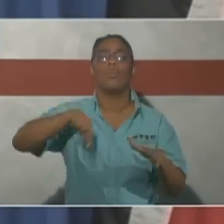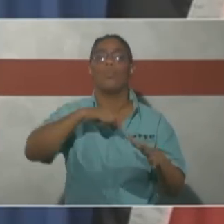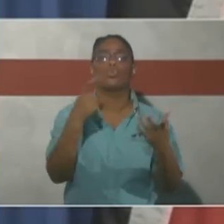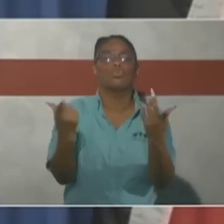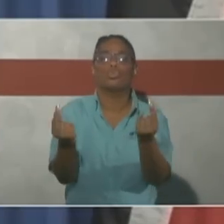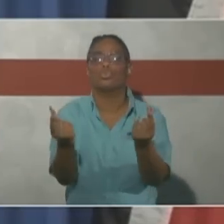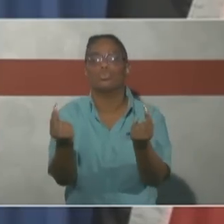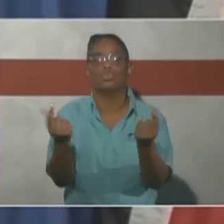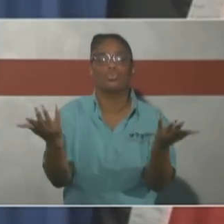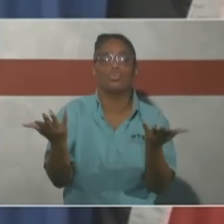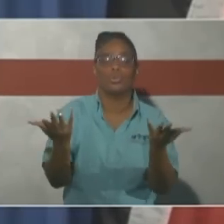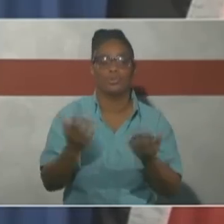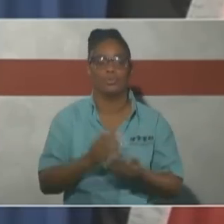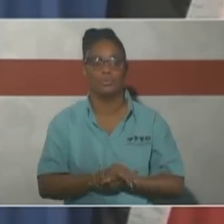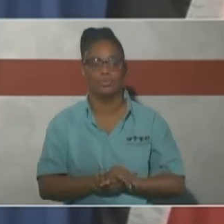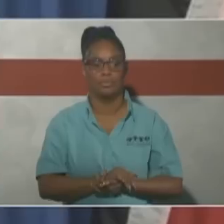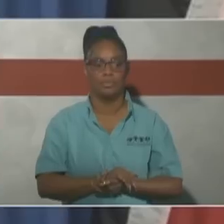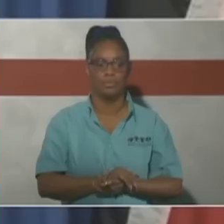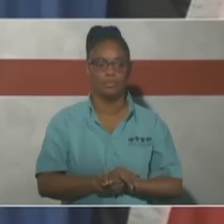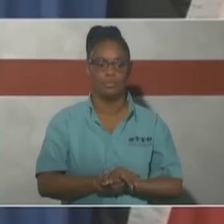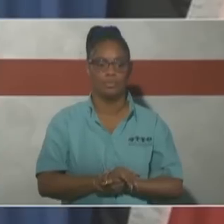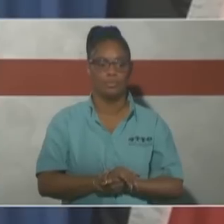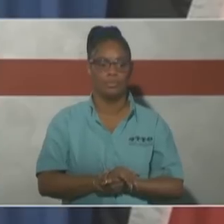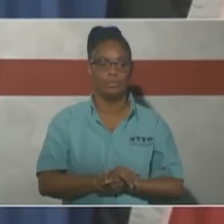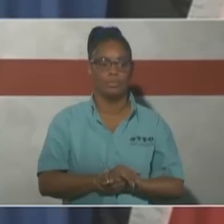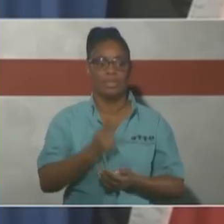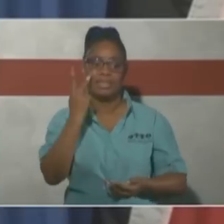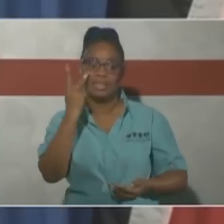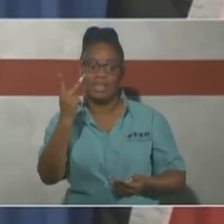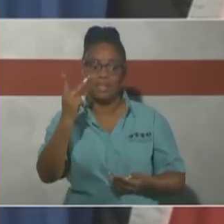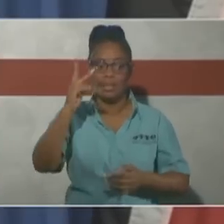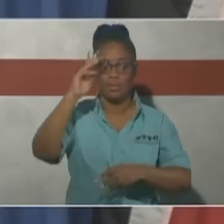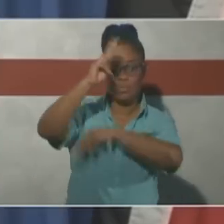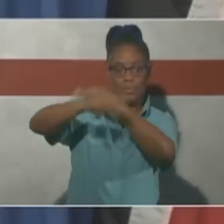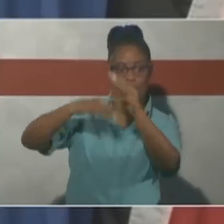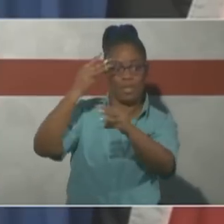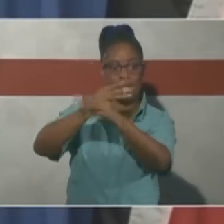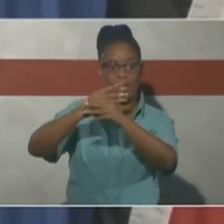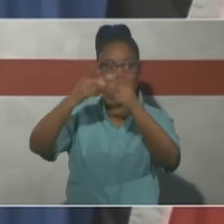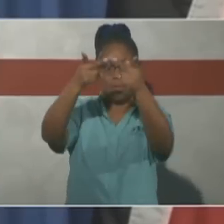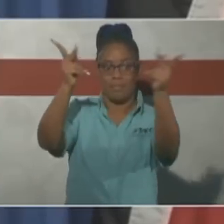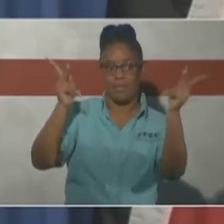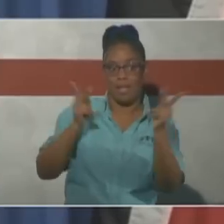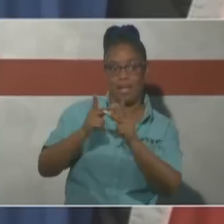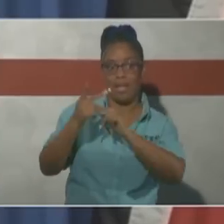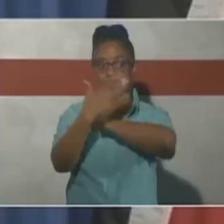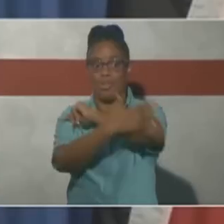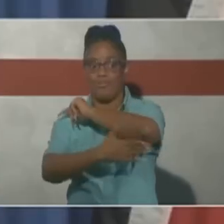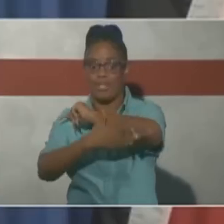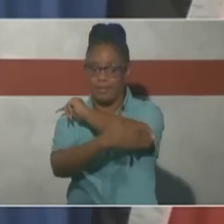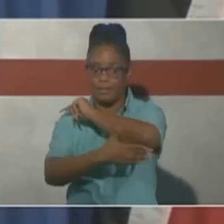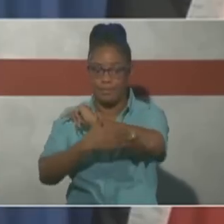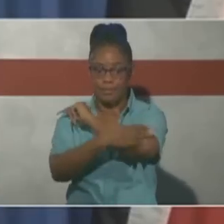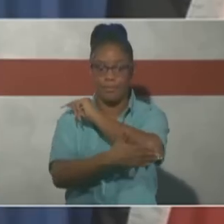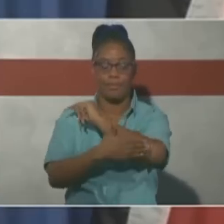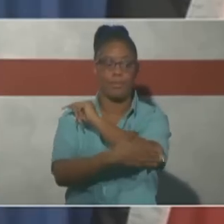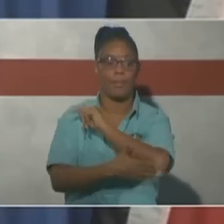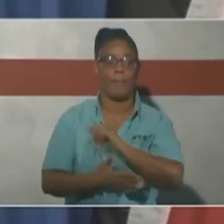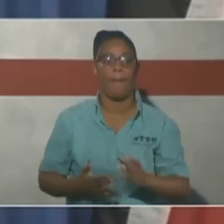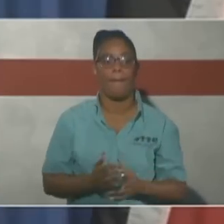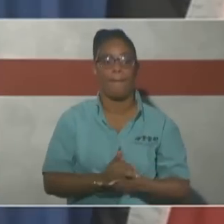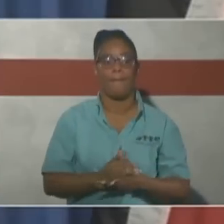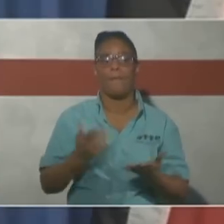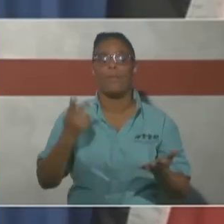variety of COVID variants. And the first question is, what are we